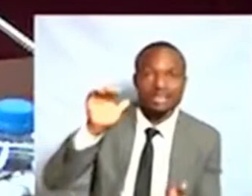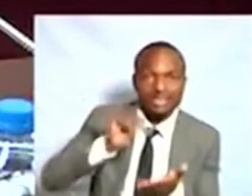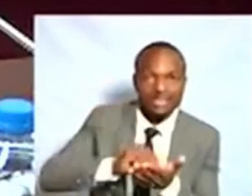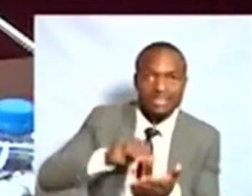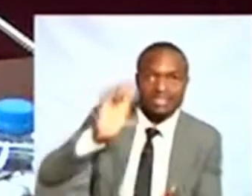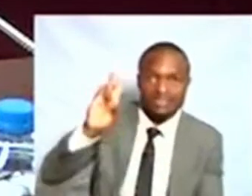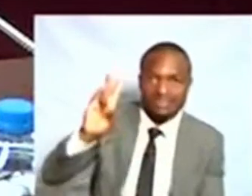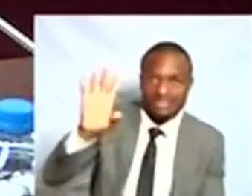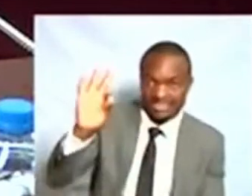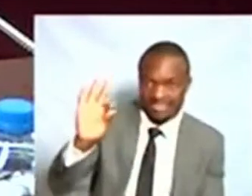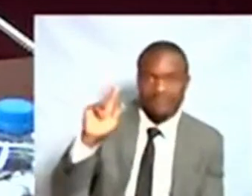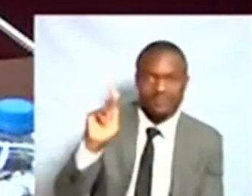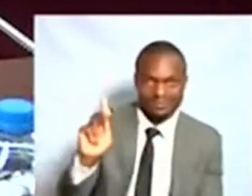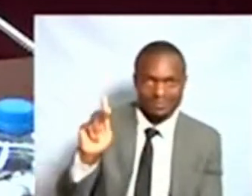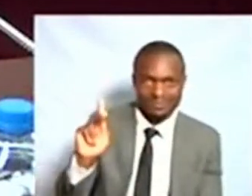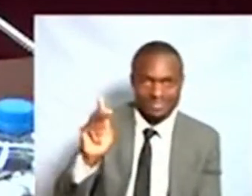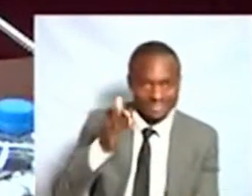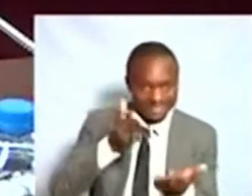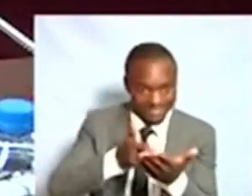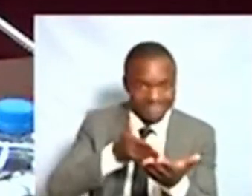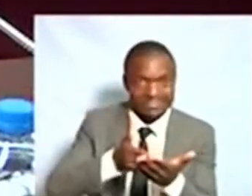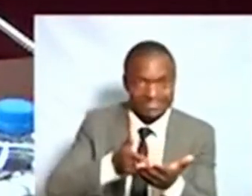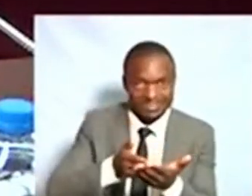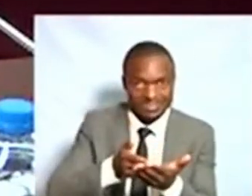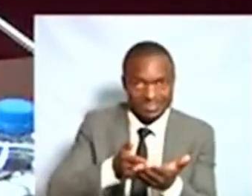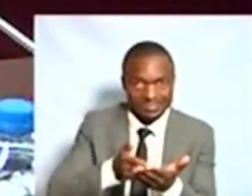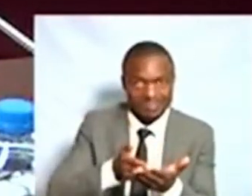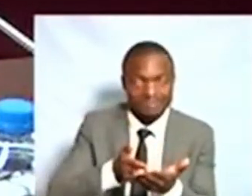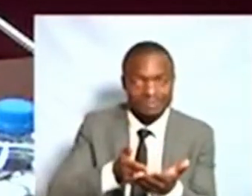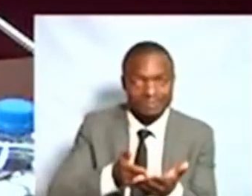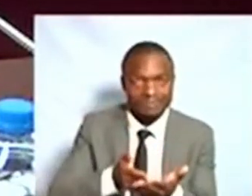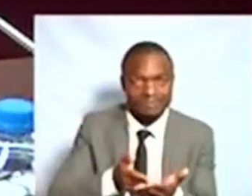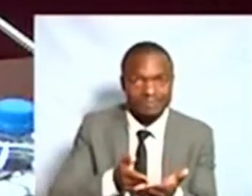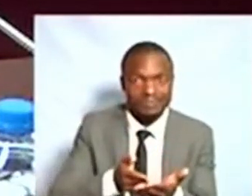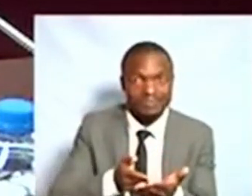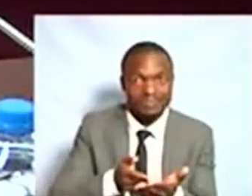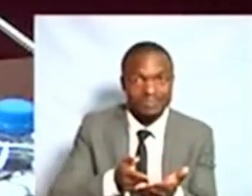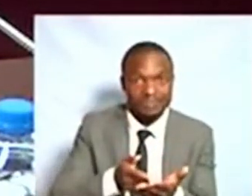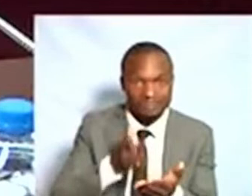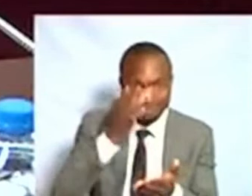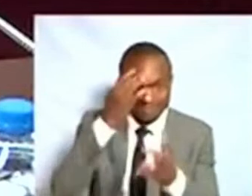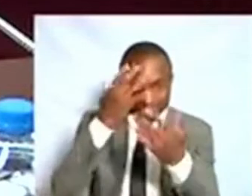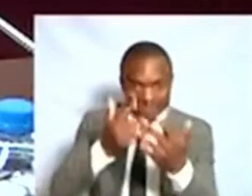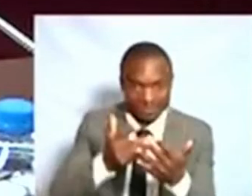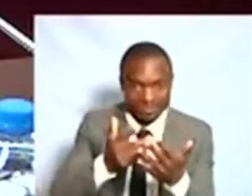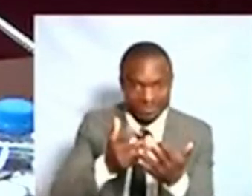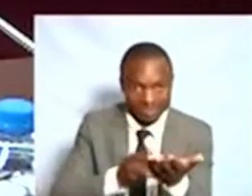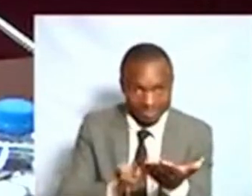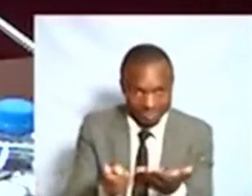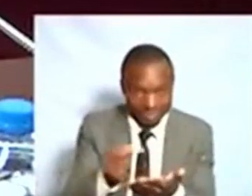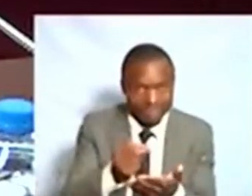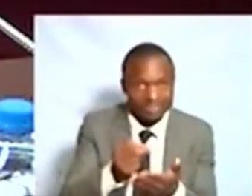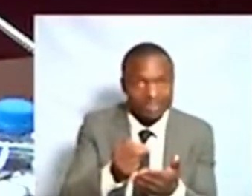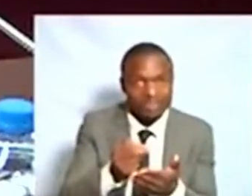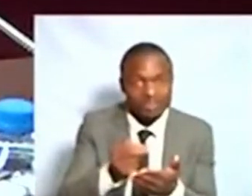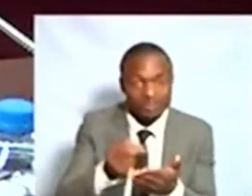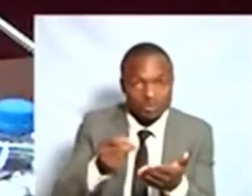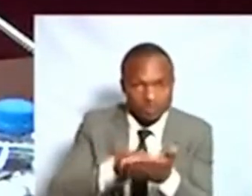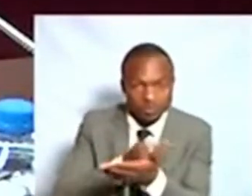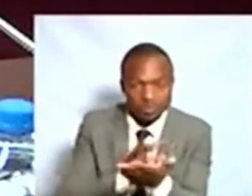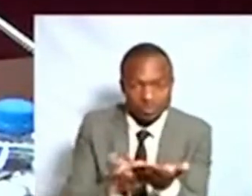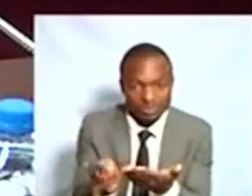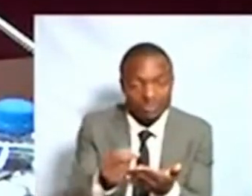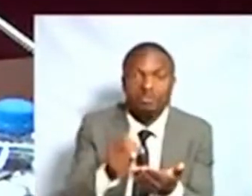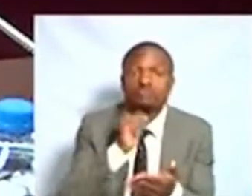23,079 kwacha. This vote is usual for unexpected revenue. New sources of revenue not